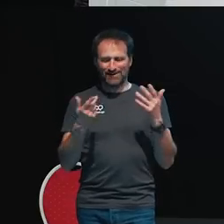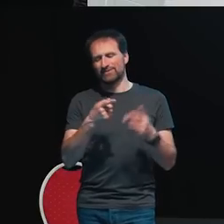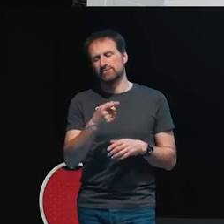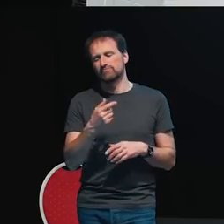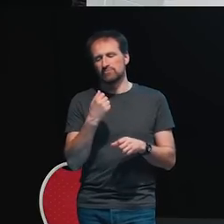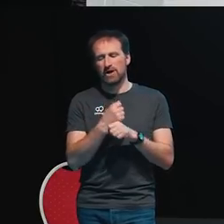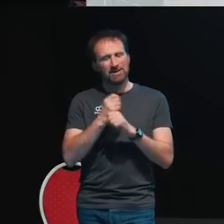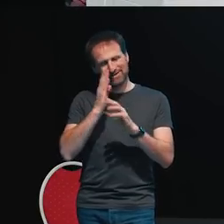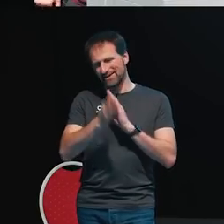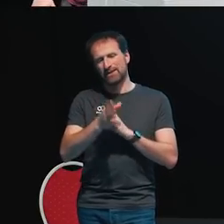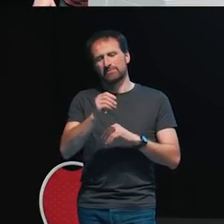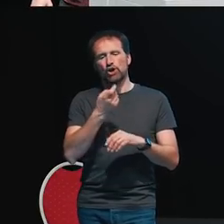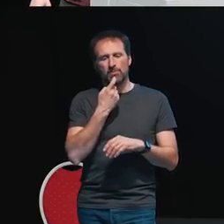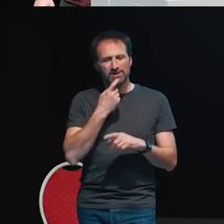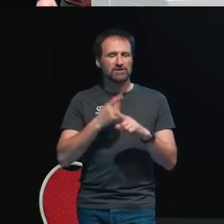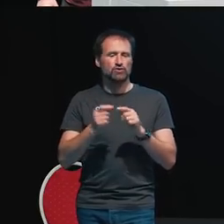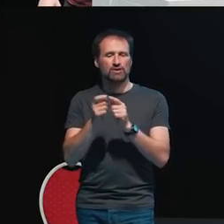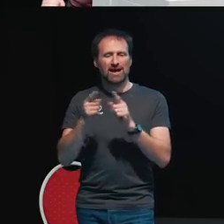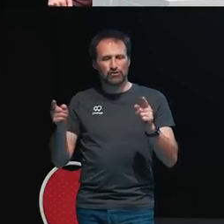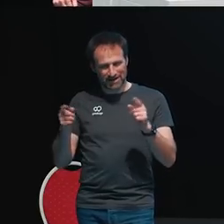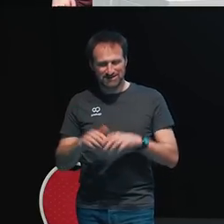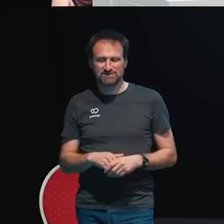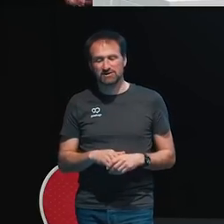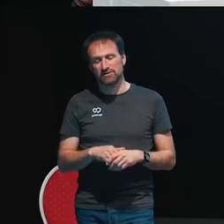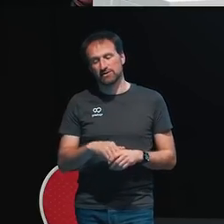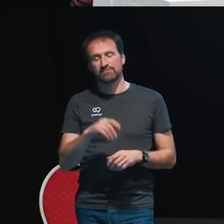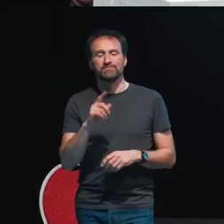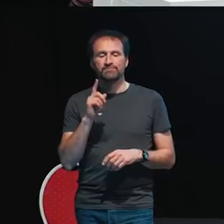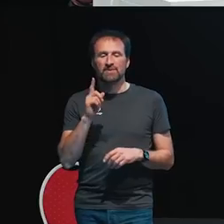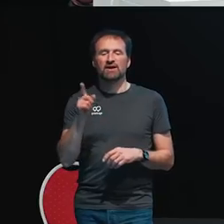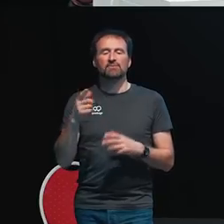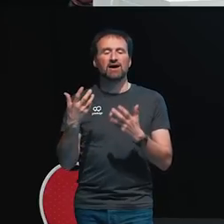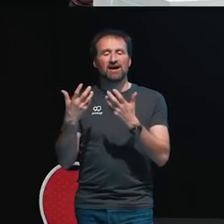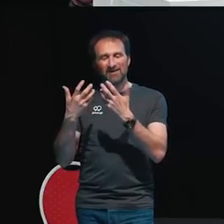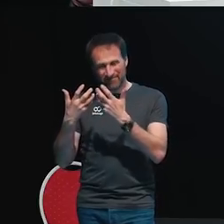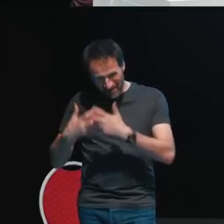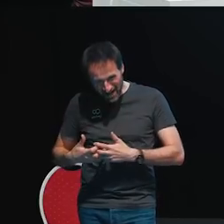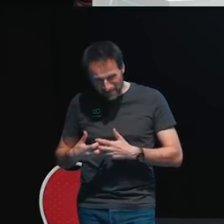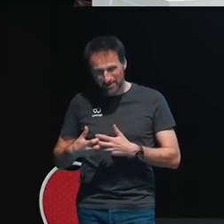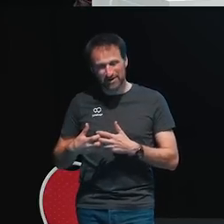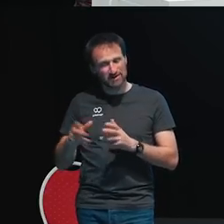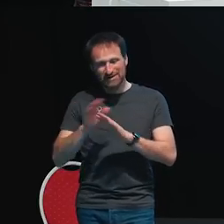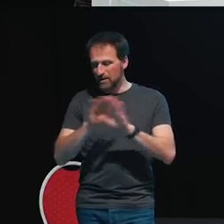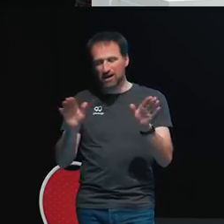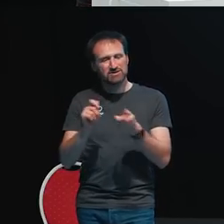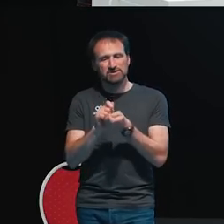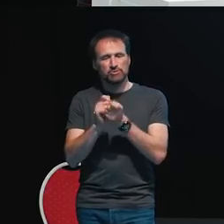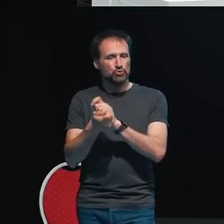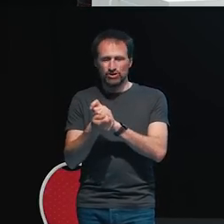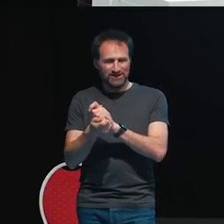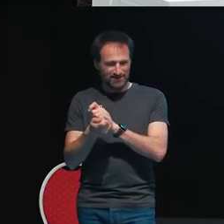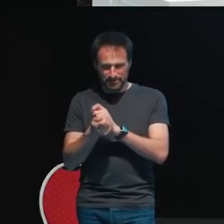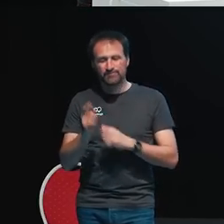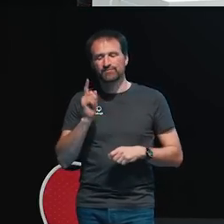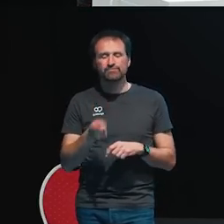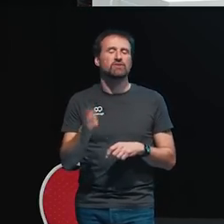directly with object and arrays, but processes them and never mutates anything. And then you have